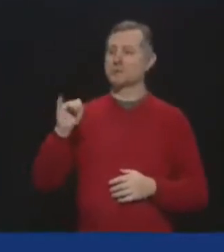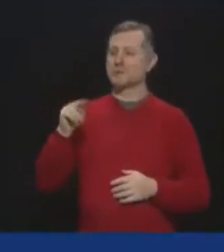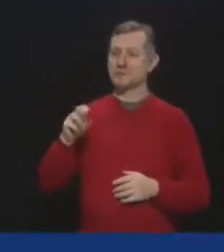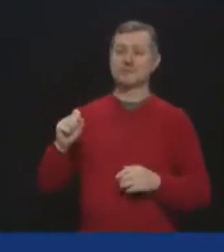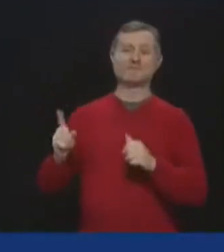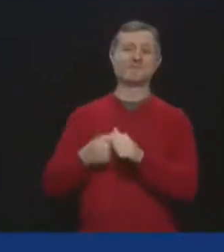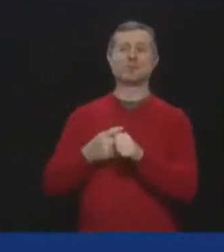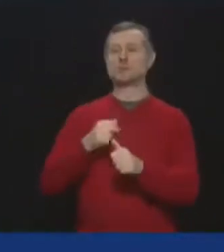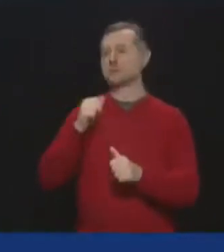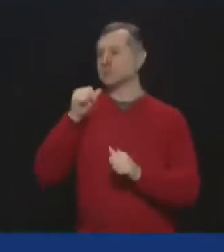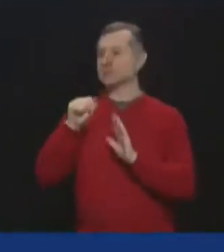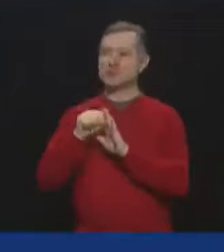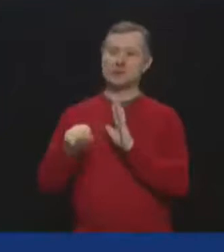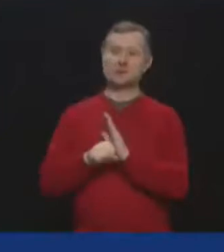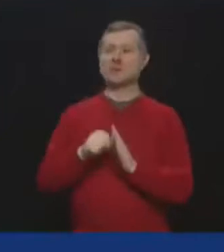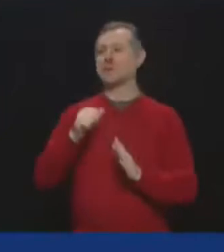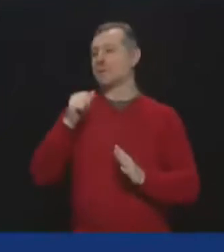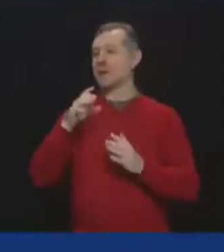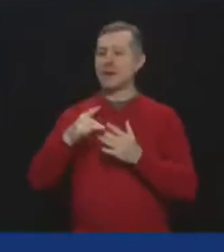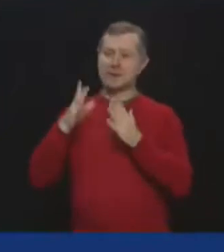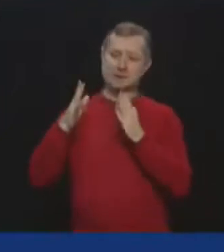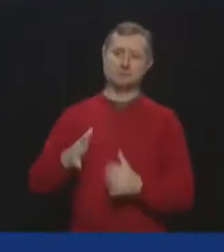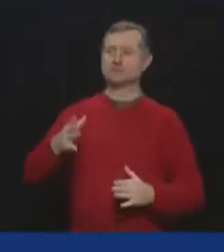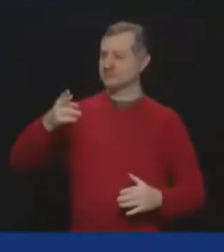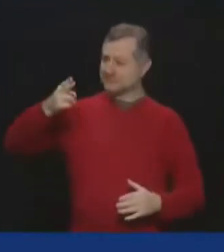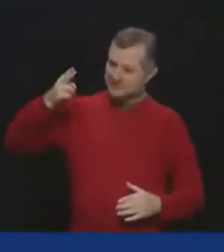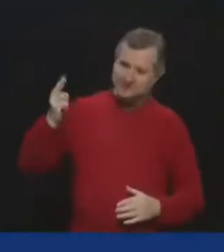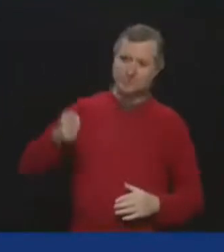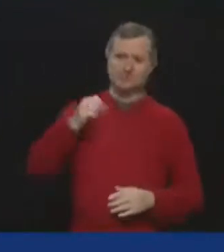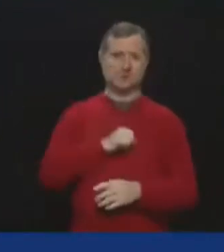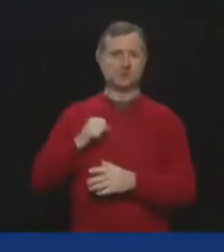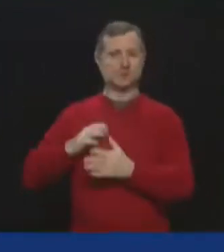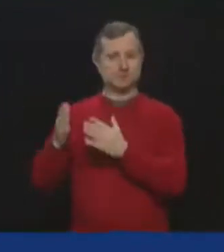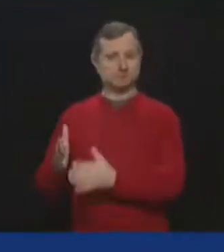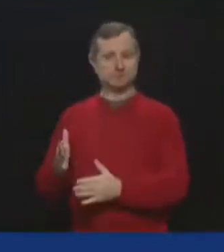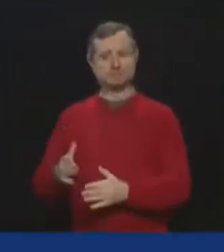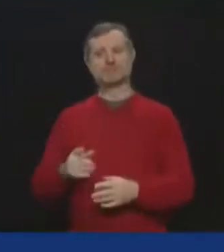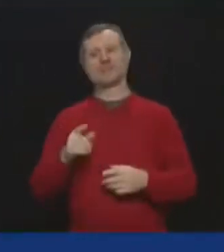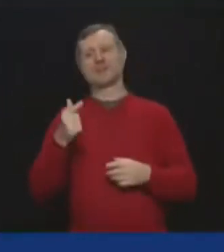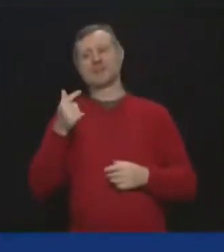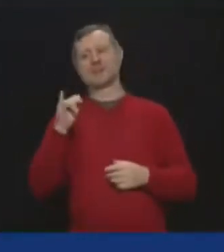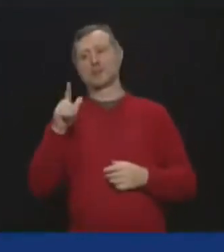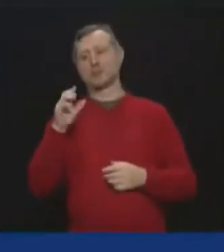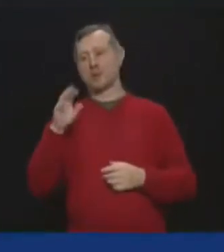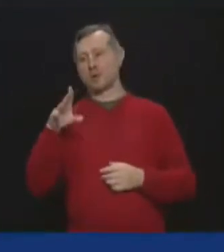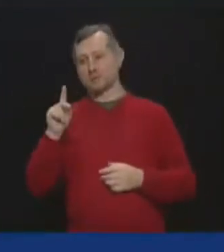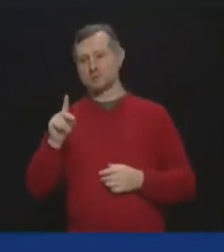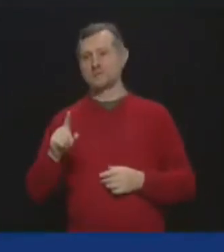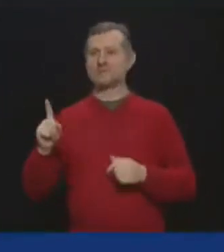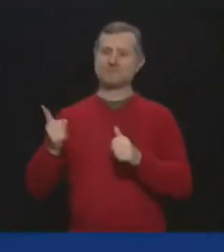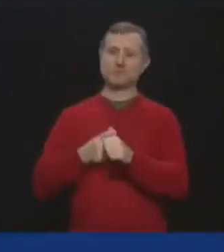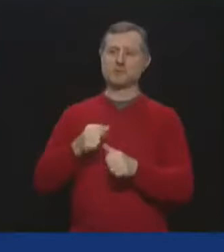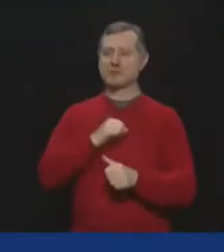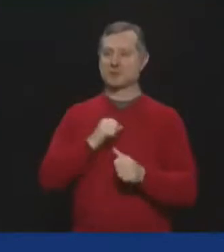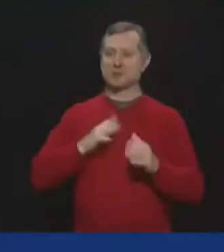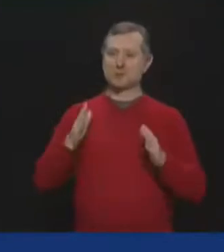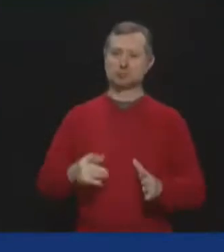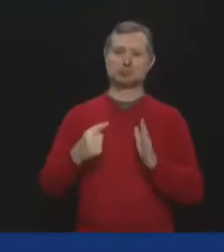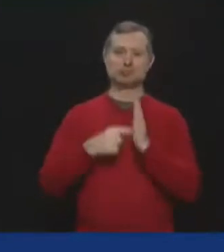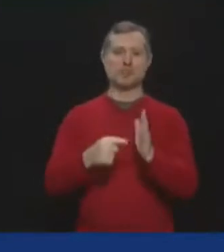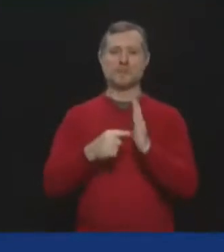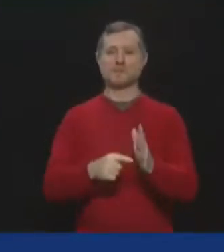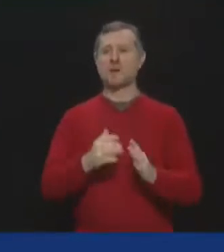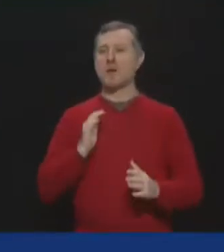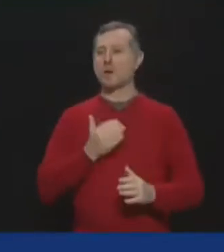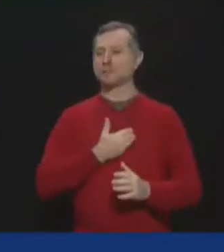our history, and our Senator Kirsten Gillibrand, the first senator to represent our great state. And we